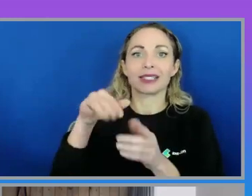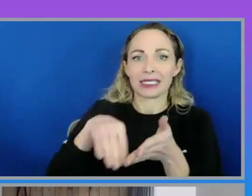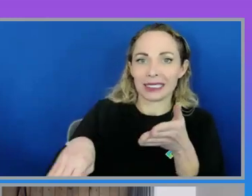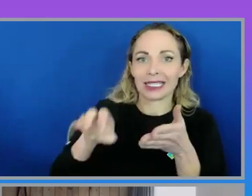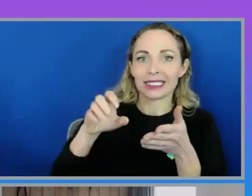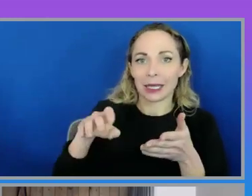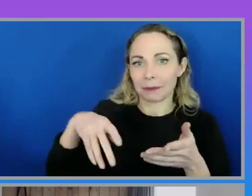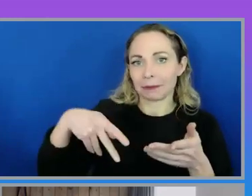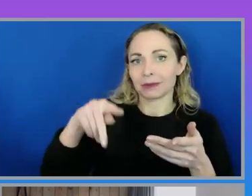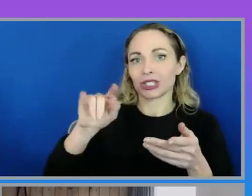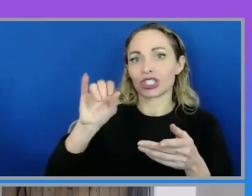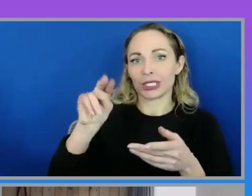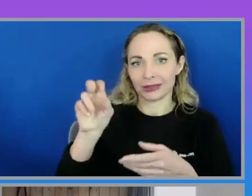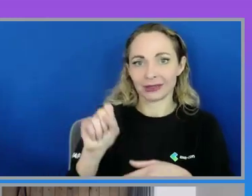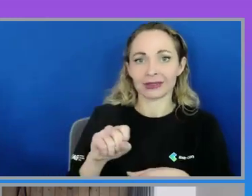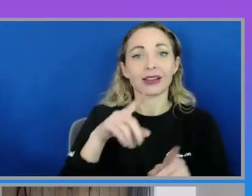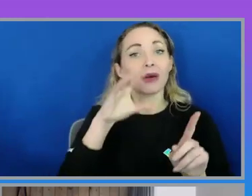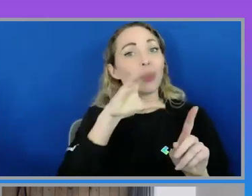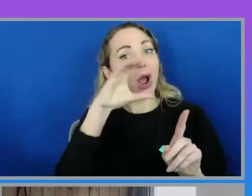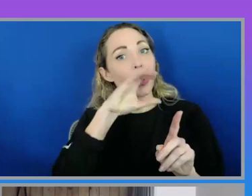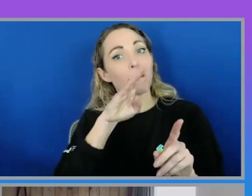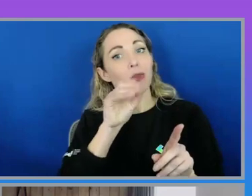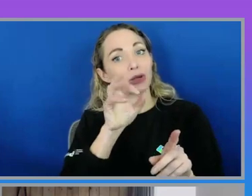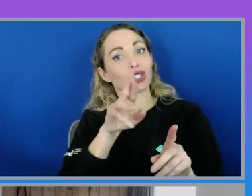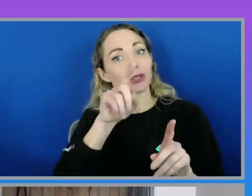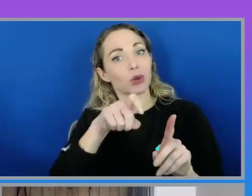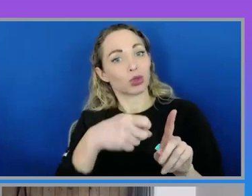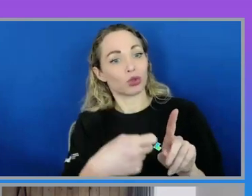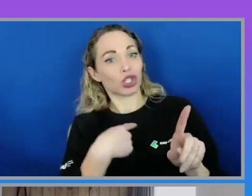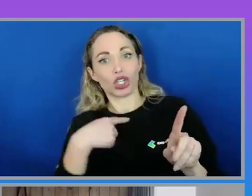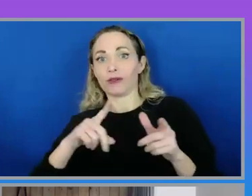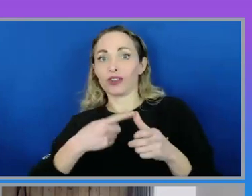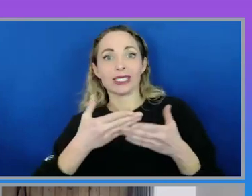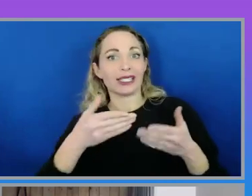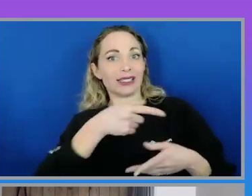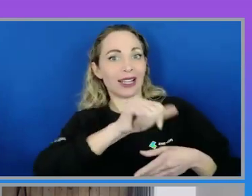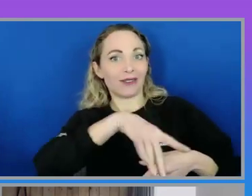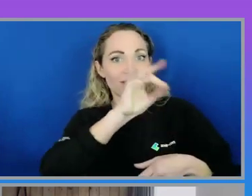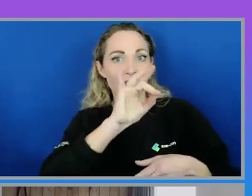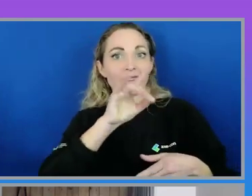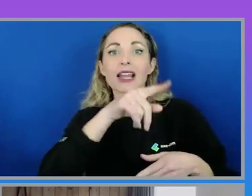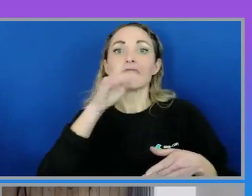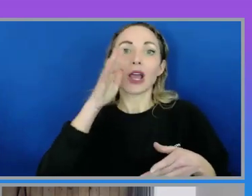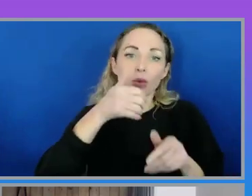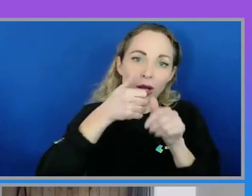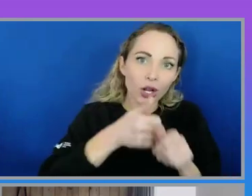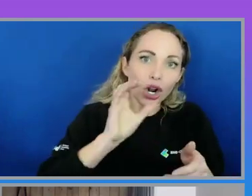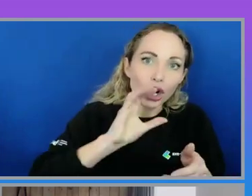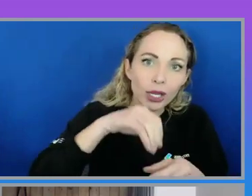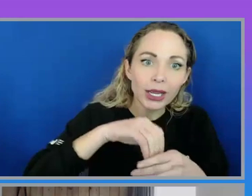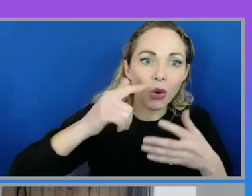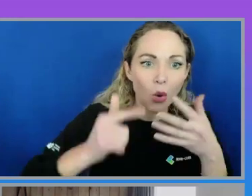Browsers are supposed to return the first thing they find, looking in this order. ARIA labeled